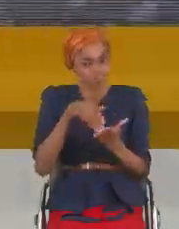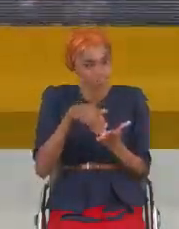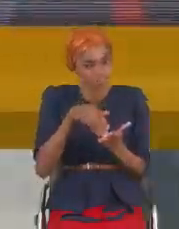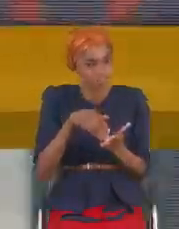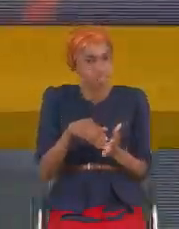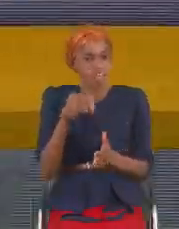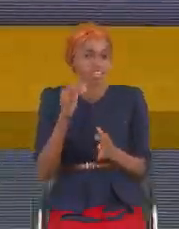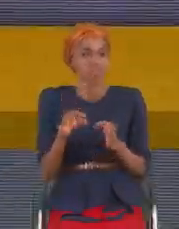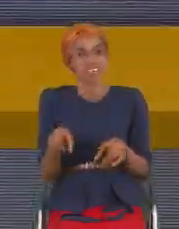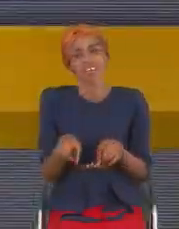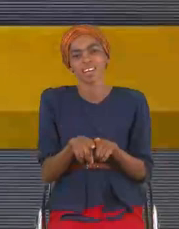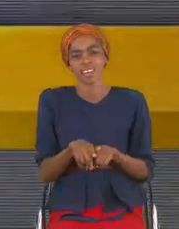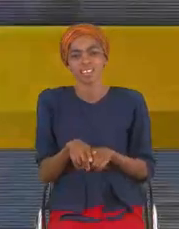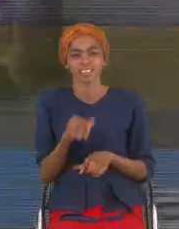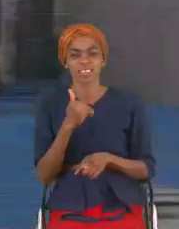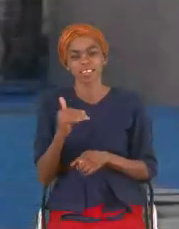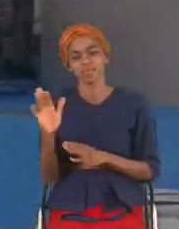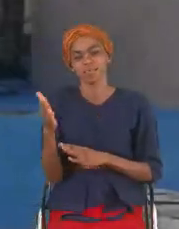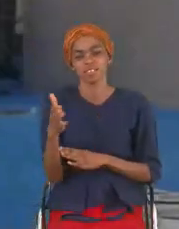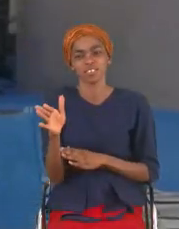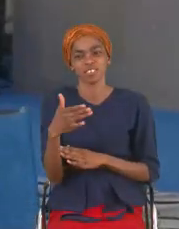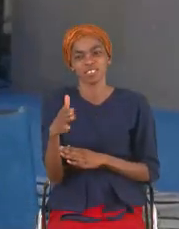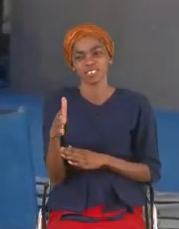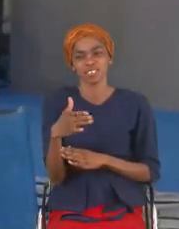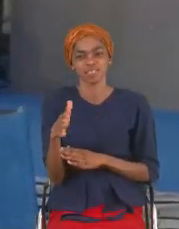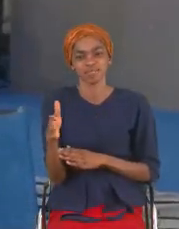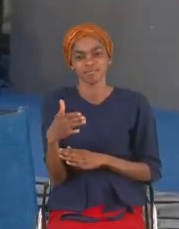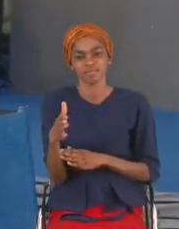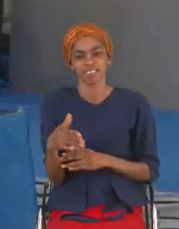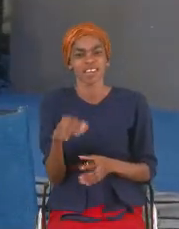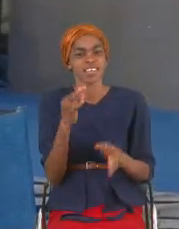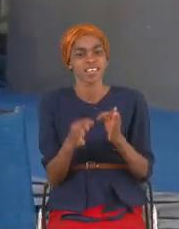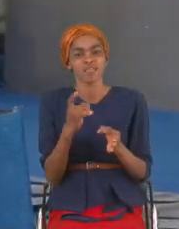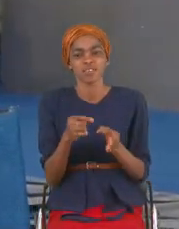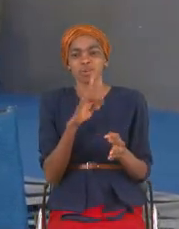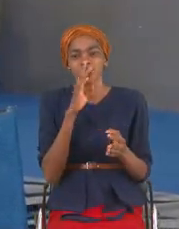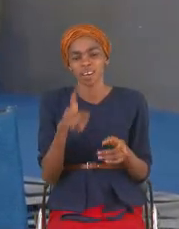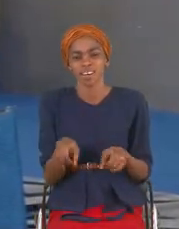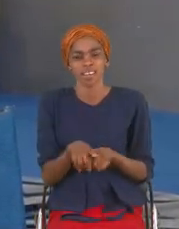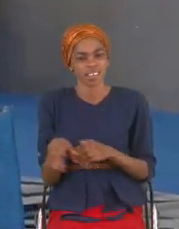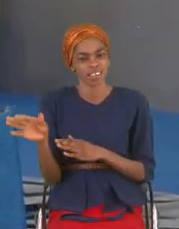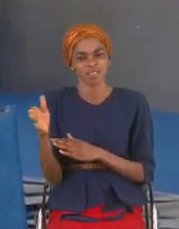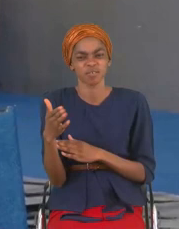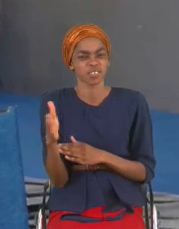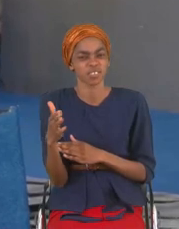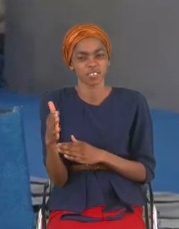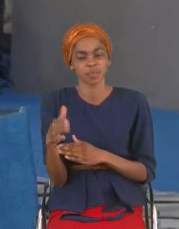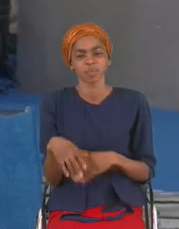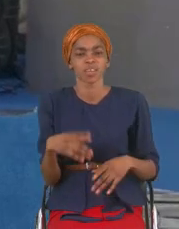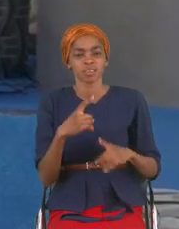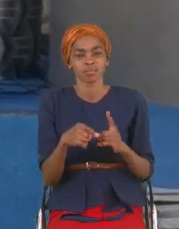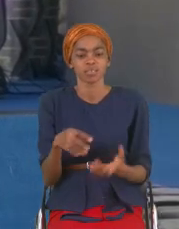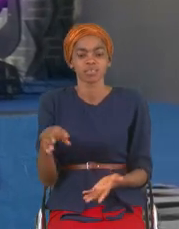you're like a jellyfish, if you're like an amphibian, when it's tough on